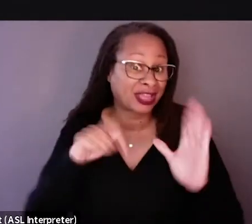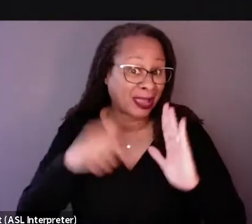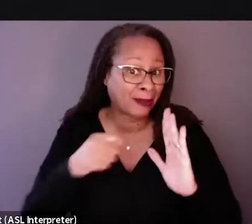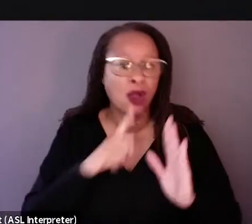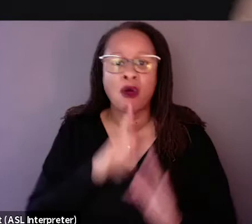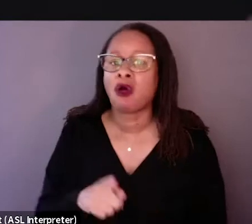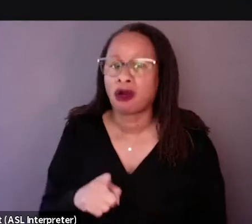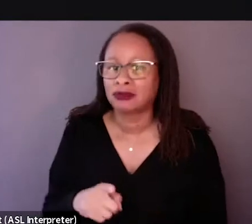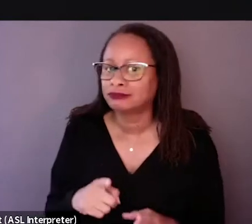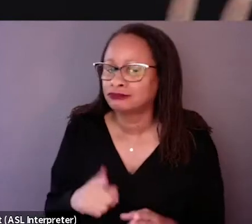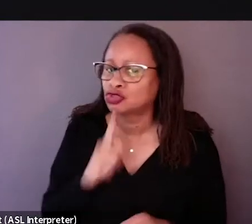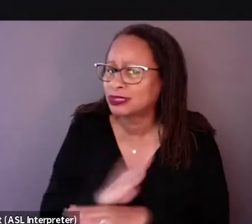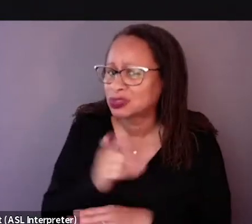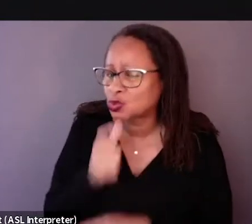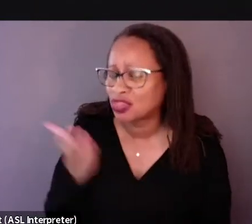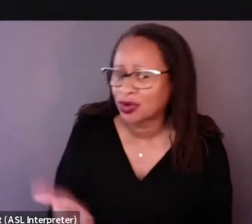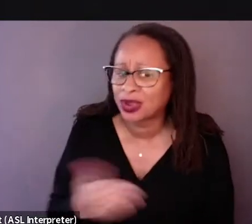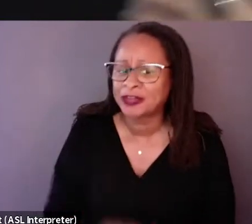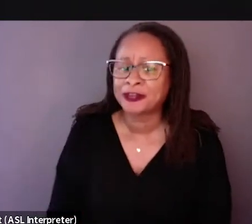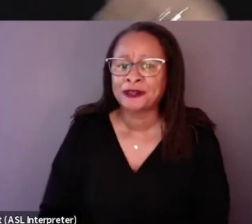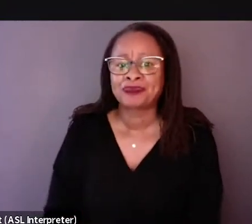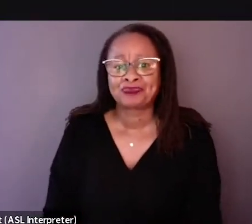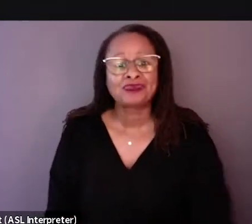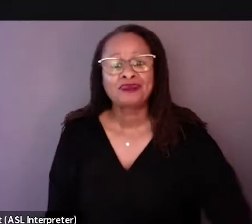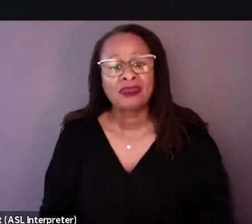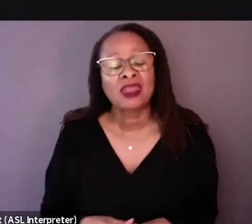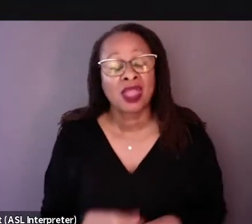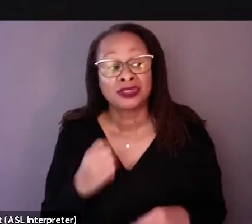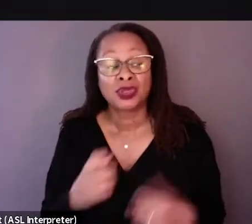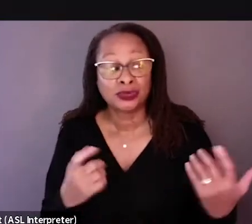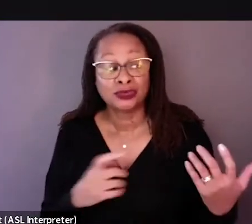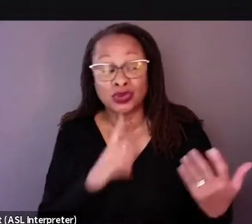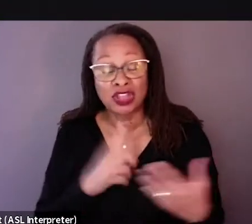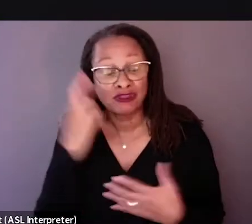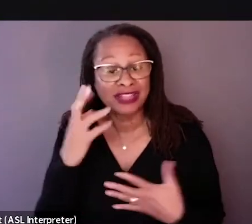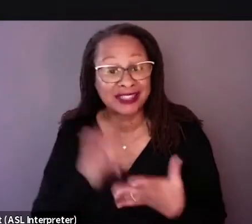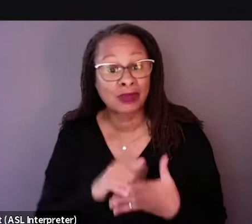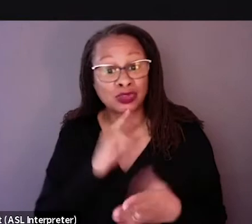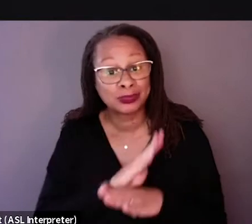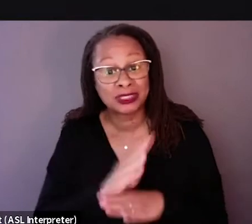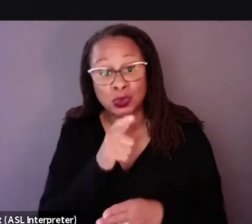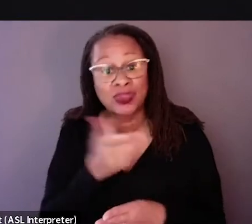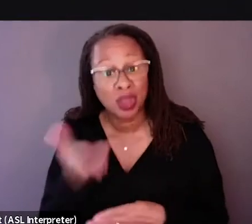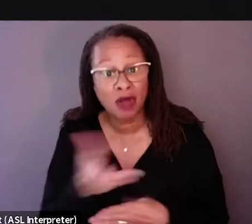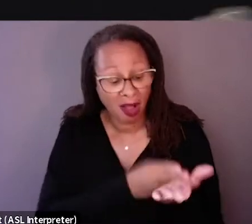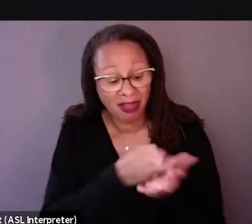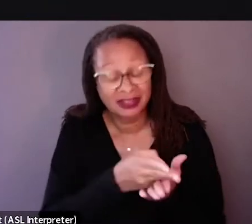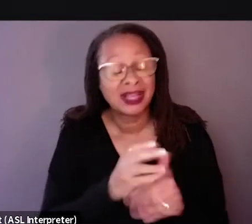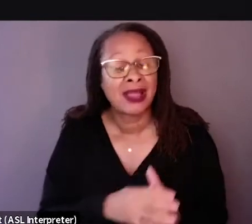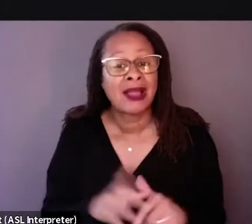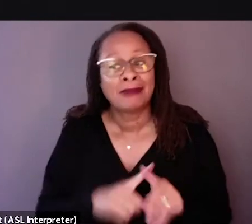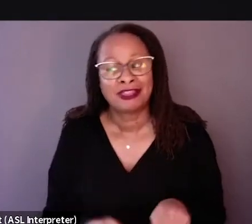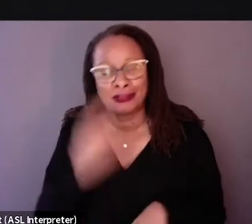really who they are? But we realized that they always were actually enacting versions of themselves. They weren't inauthentic, but they realized the savviness of